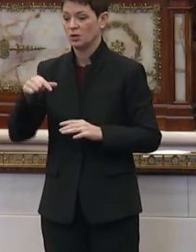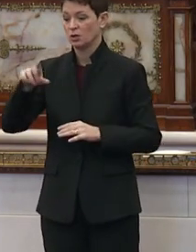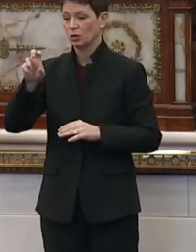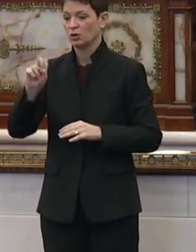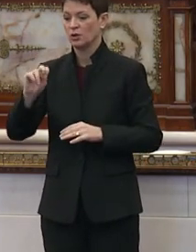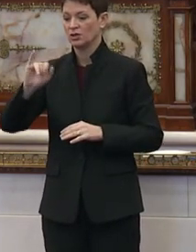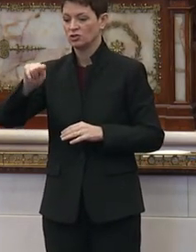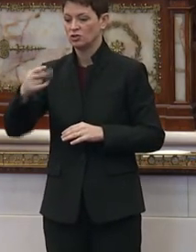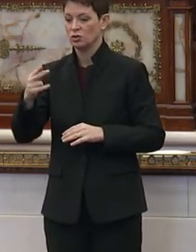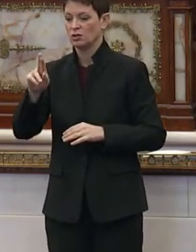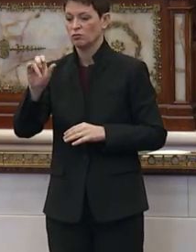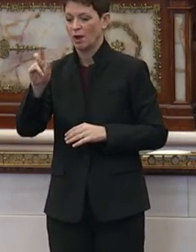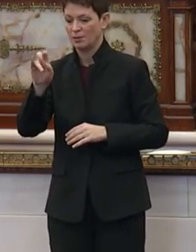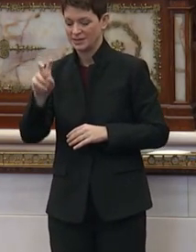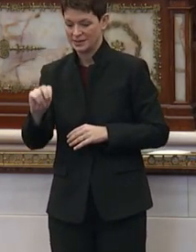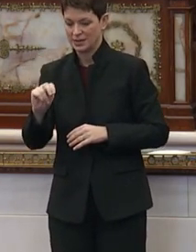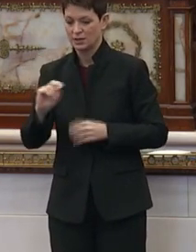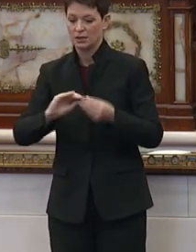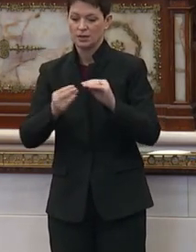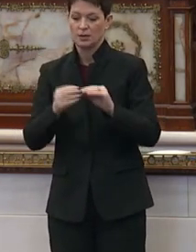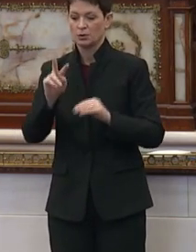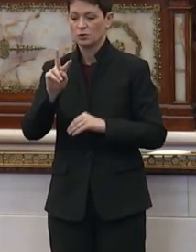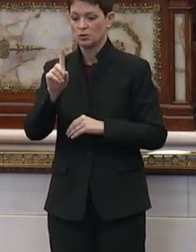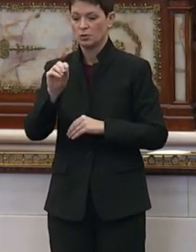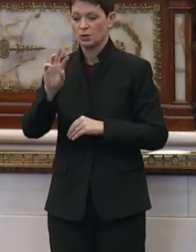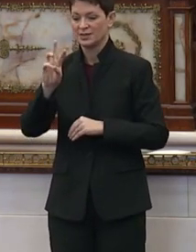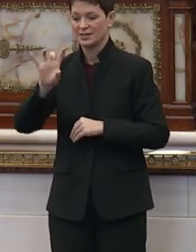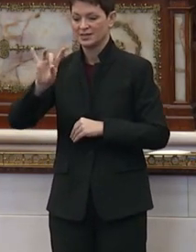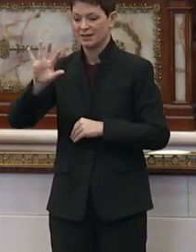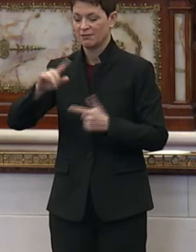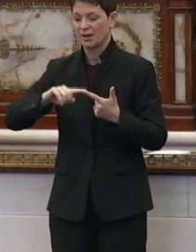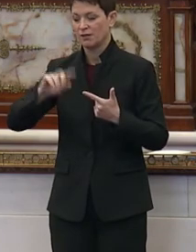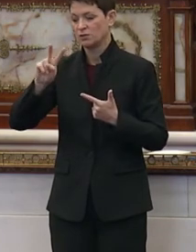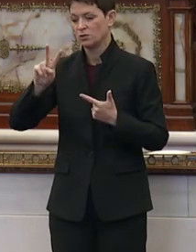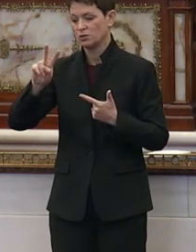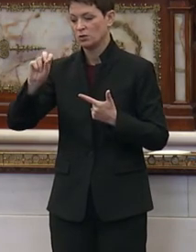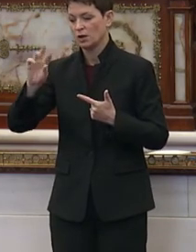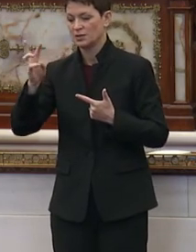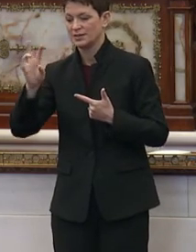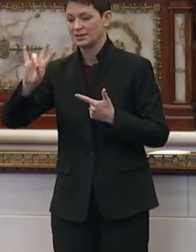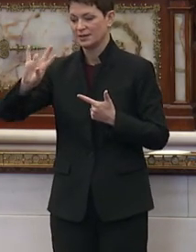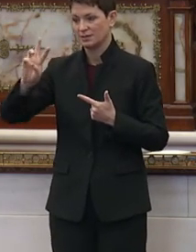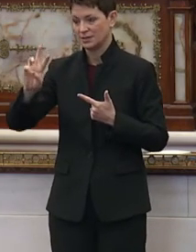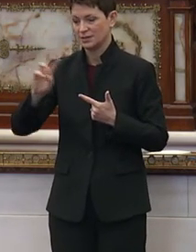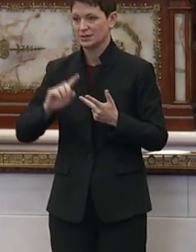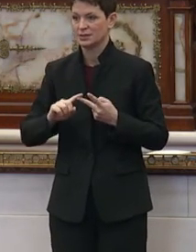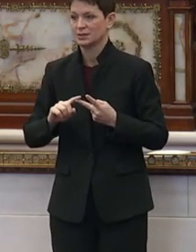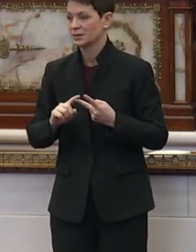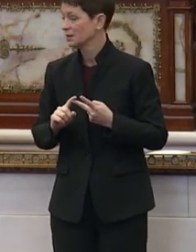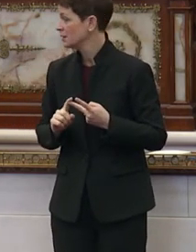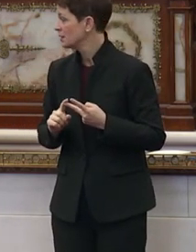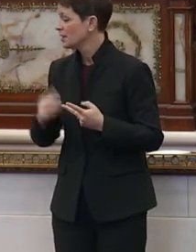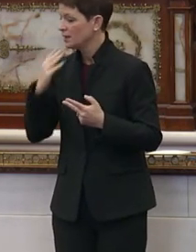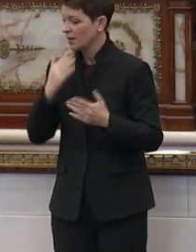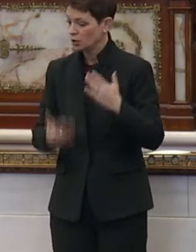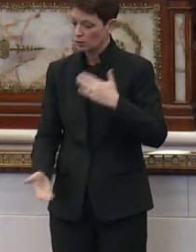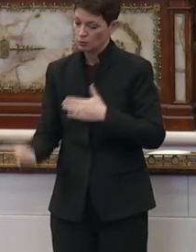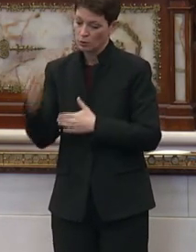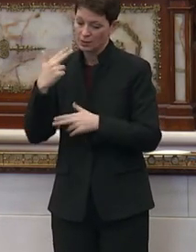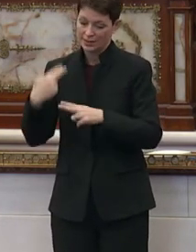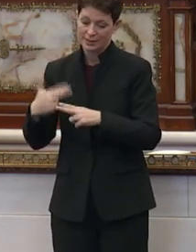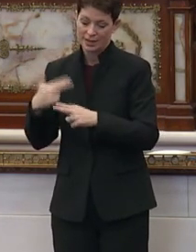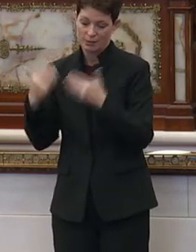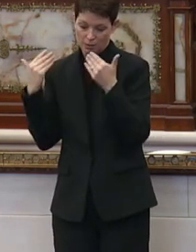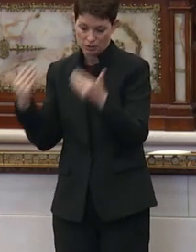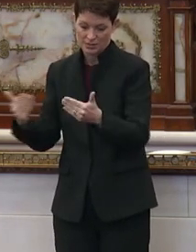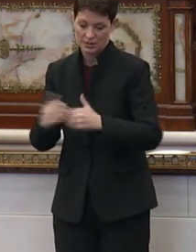Queen Judith Robinson, commenting on 210-685 and 220-676. Good morning. State your name for the